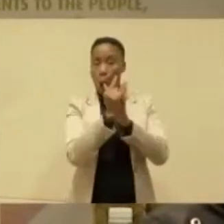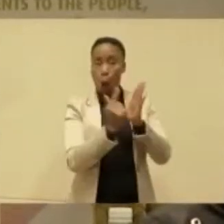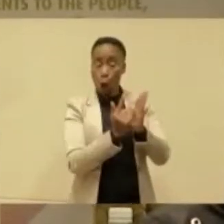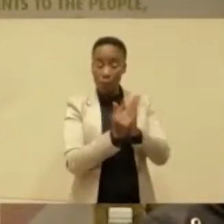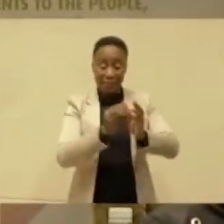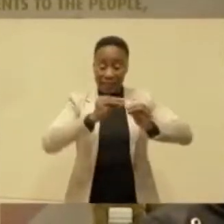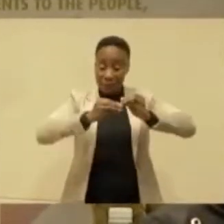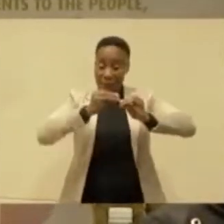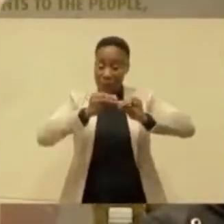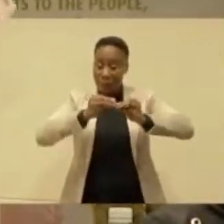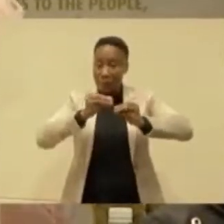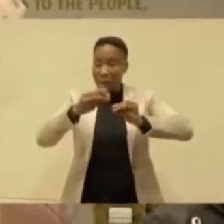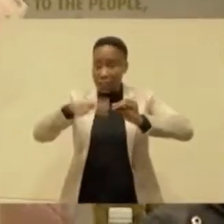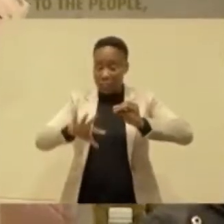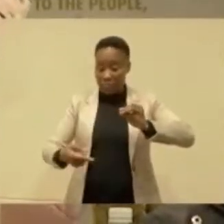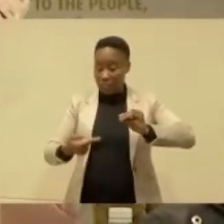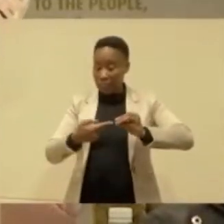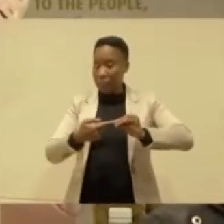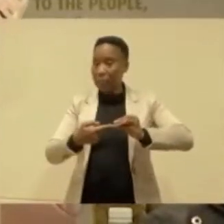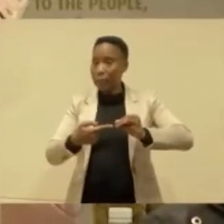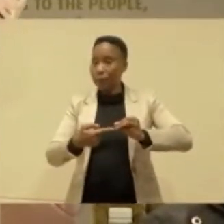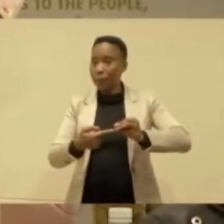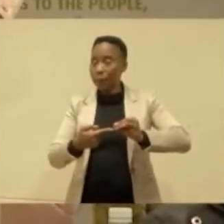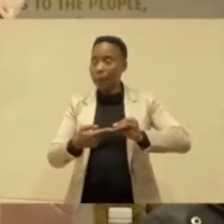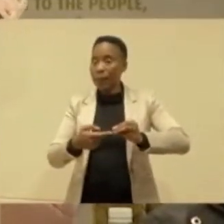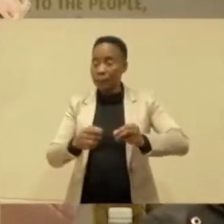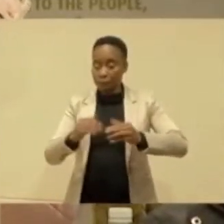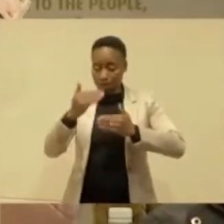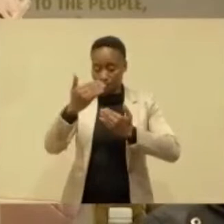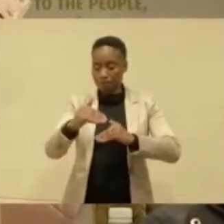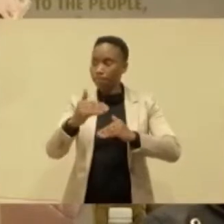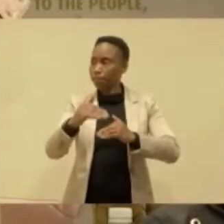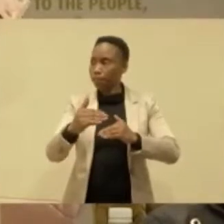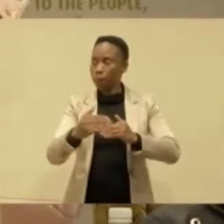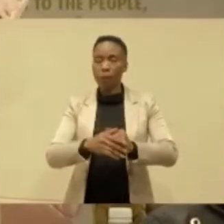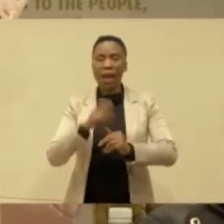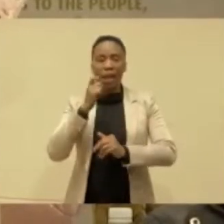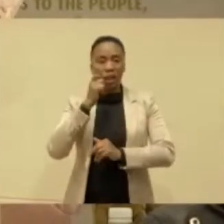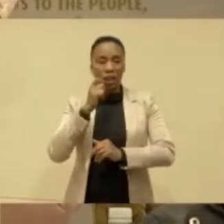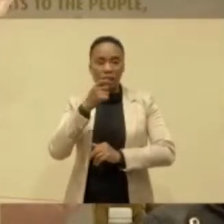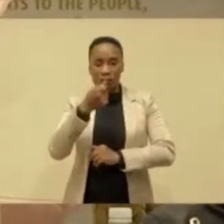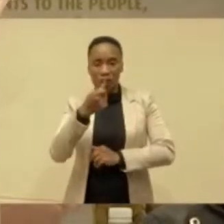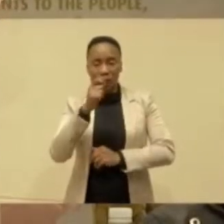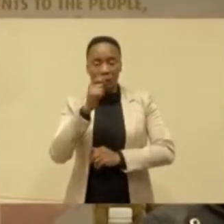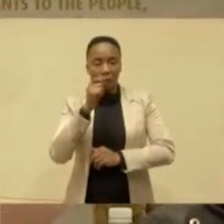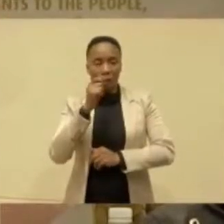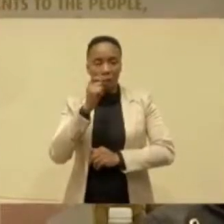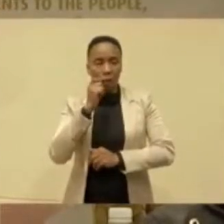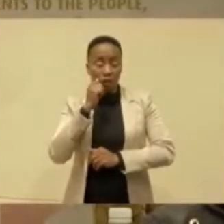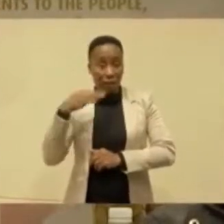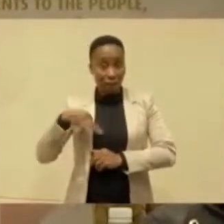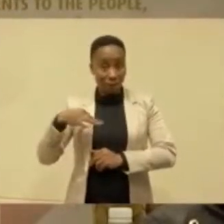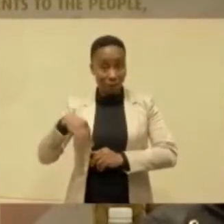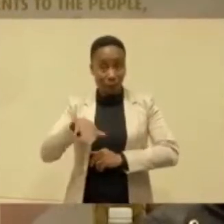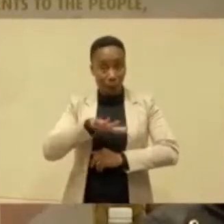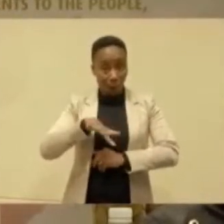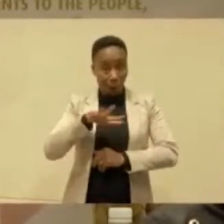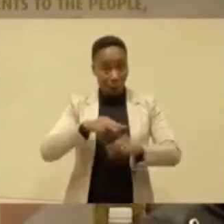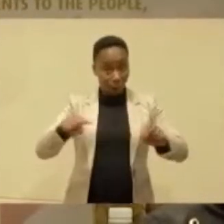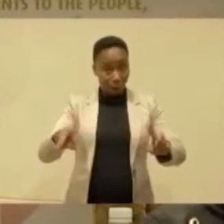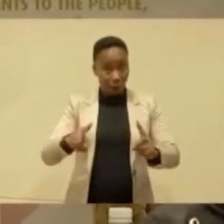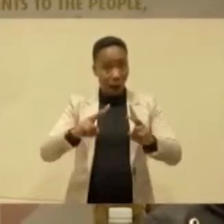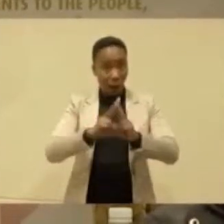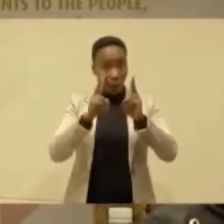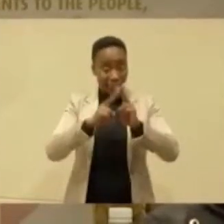amended in this period on the gender-based violence things because the women of south africa